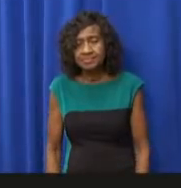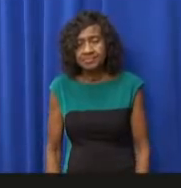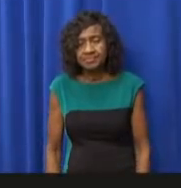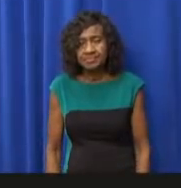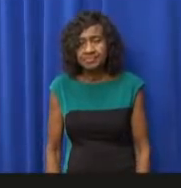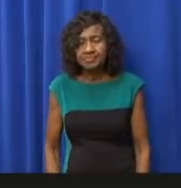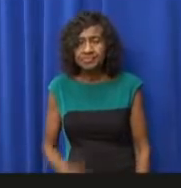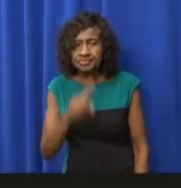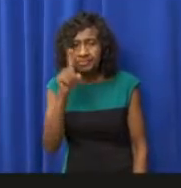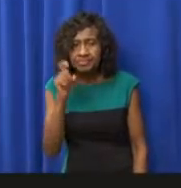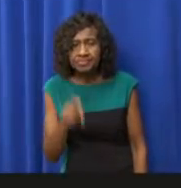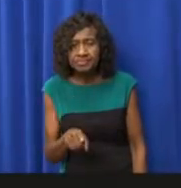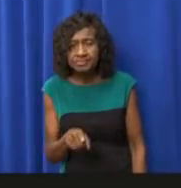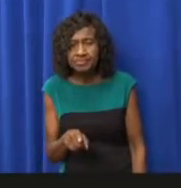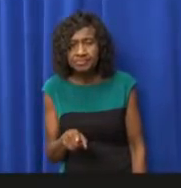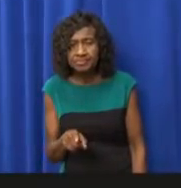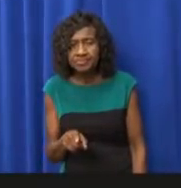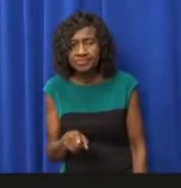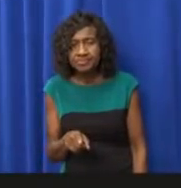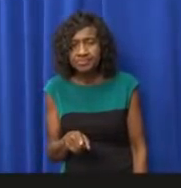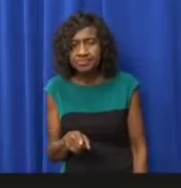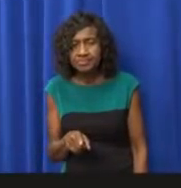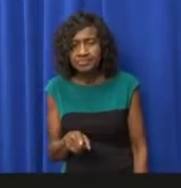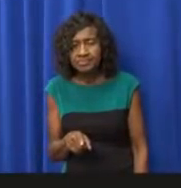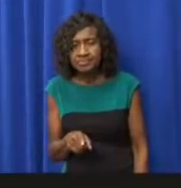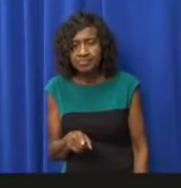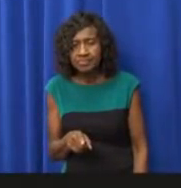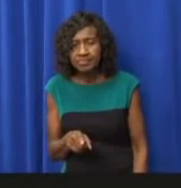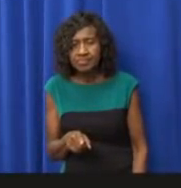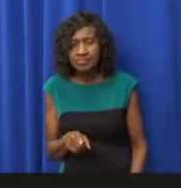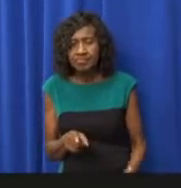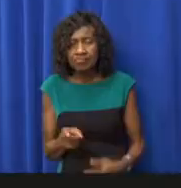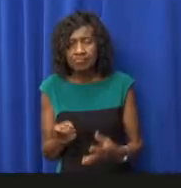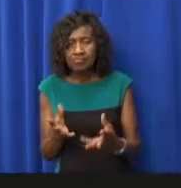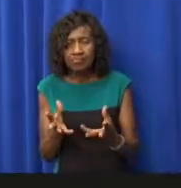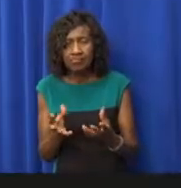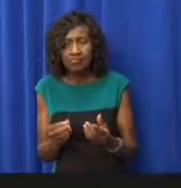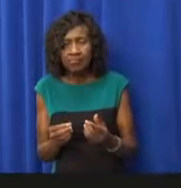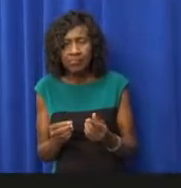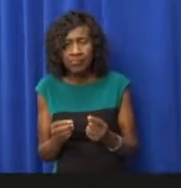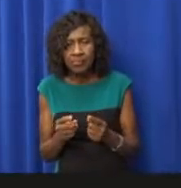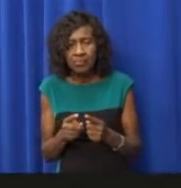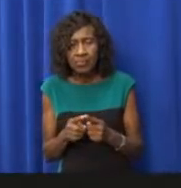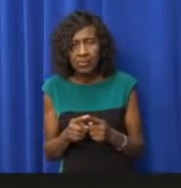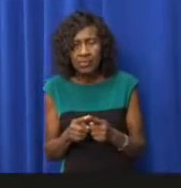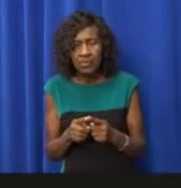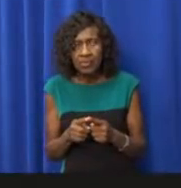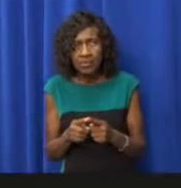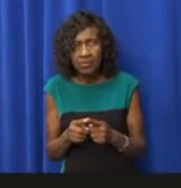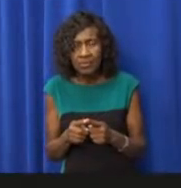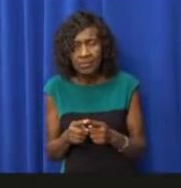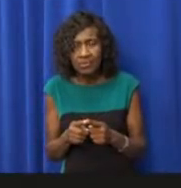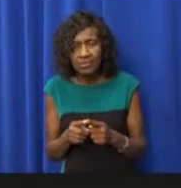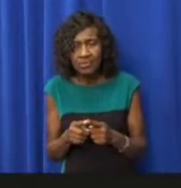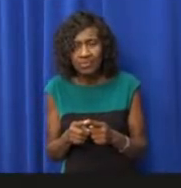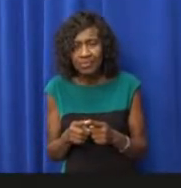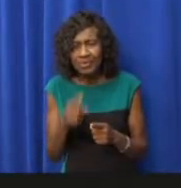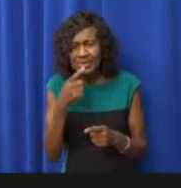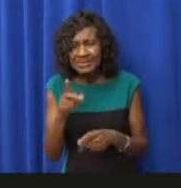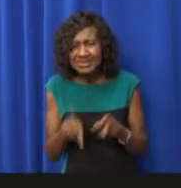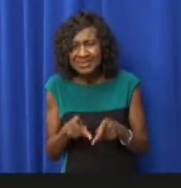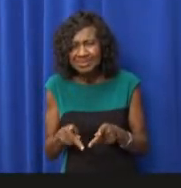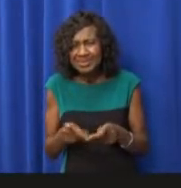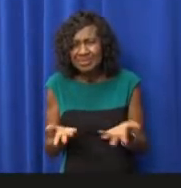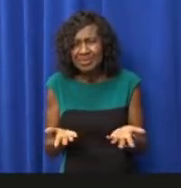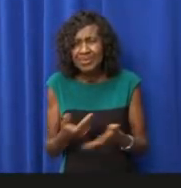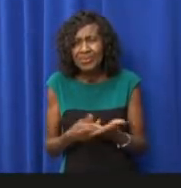Mr. Premier. I just wanted to give our listeners an idea of what your COVID-19 day looks like now. What is your life